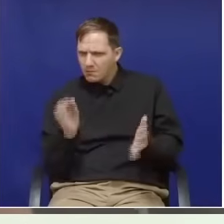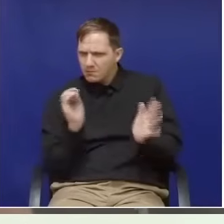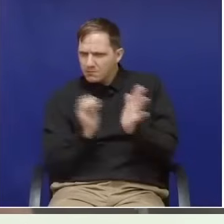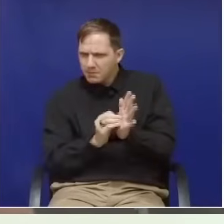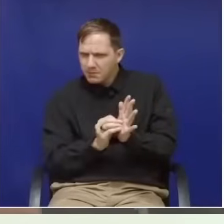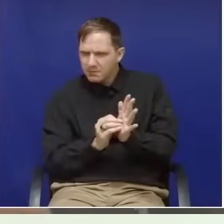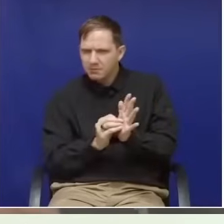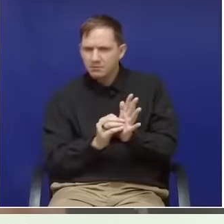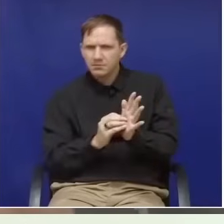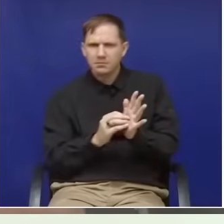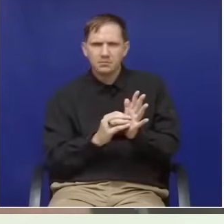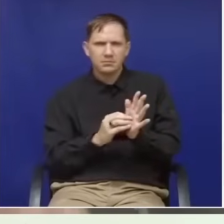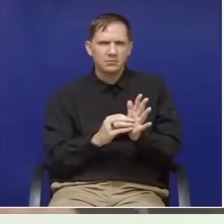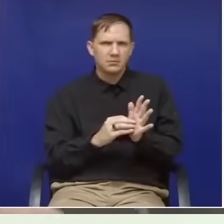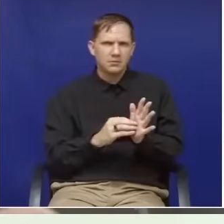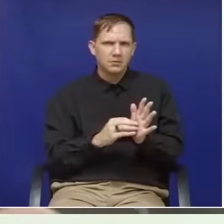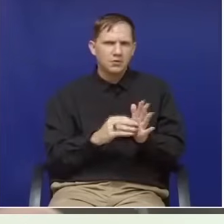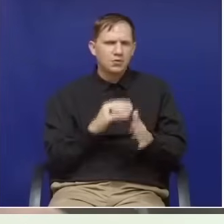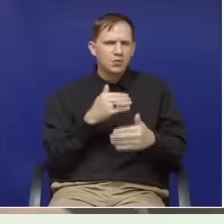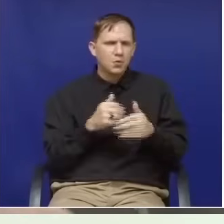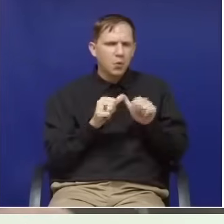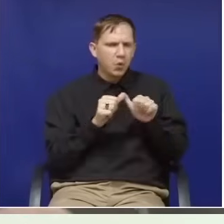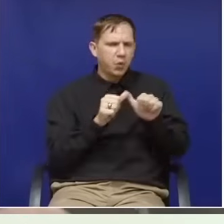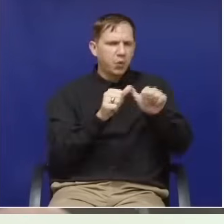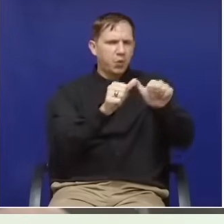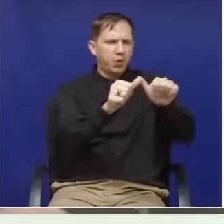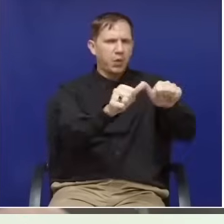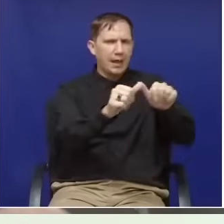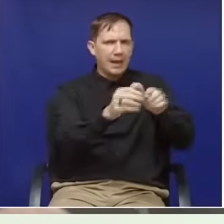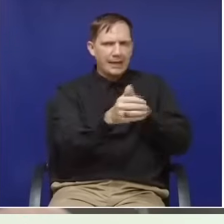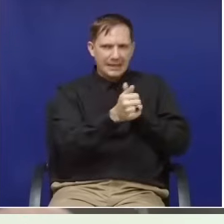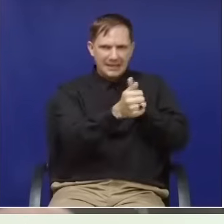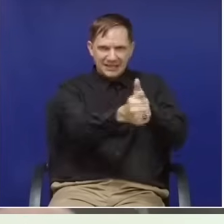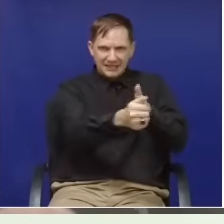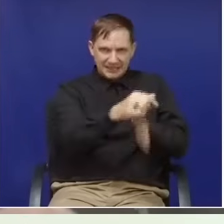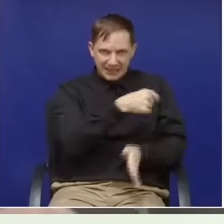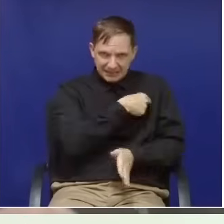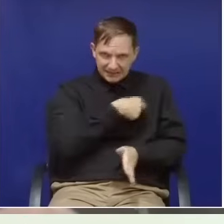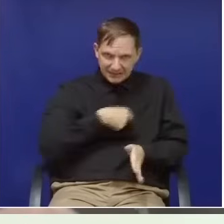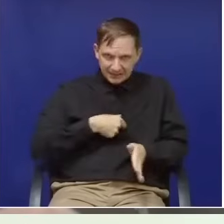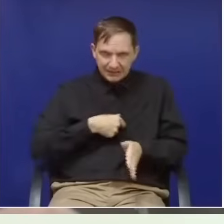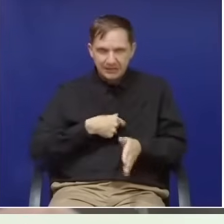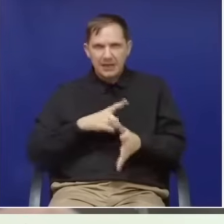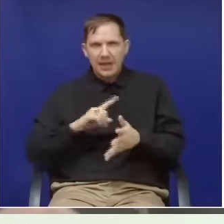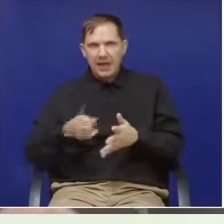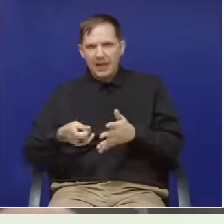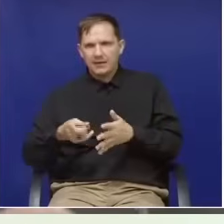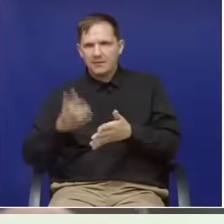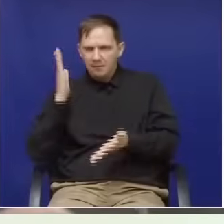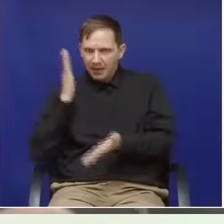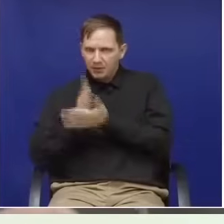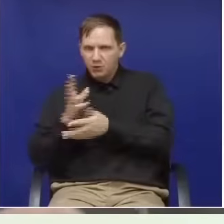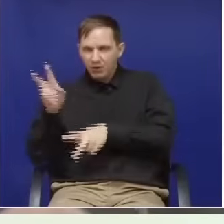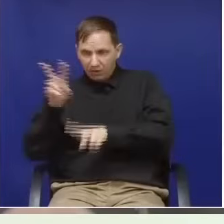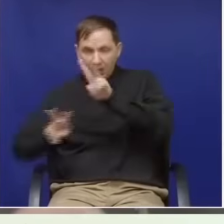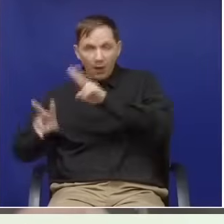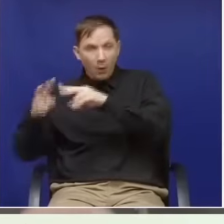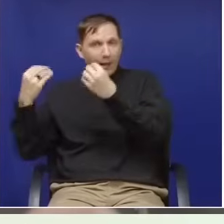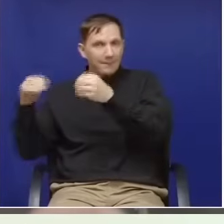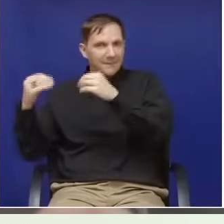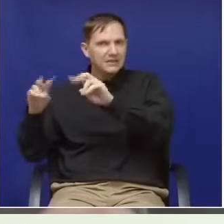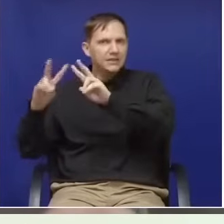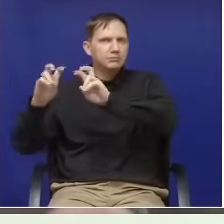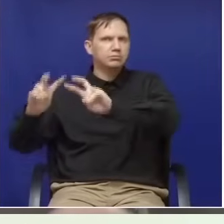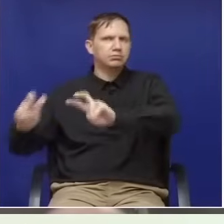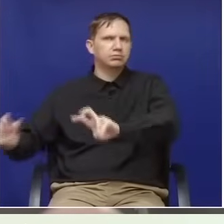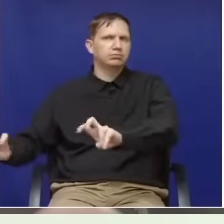ensure continuity of leadership, organizational stability, and effective oversight while these investigations are